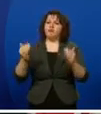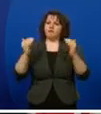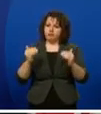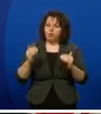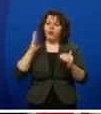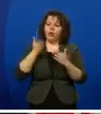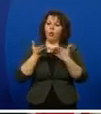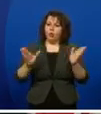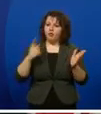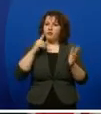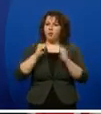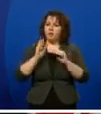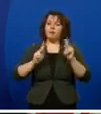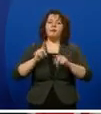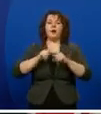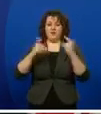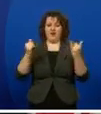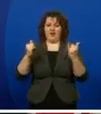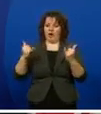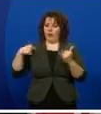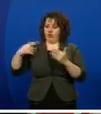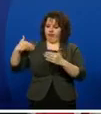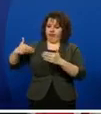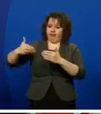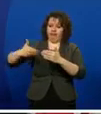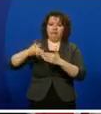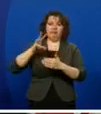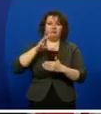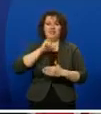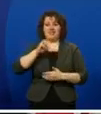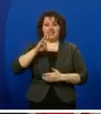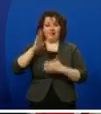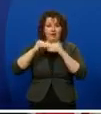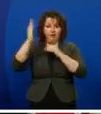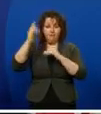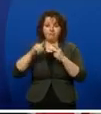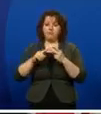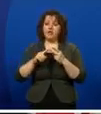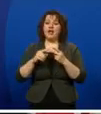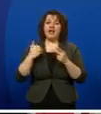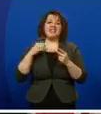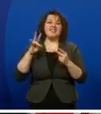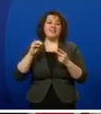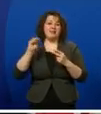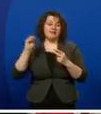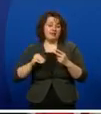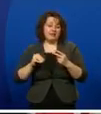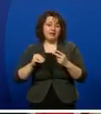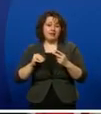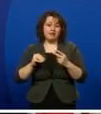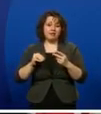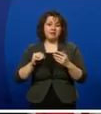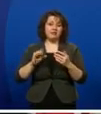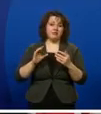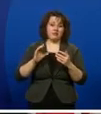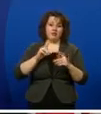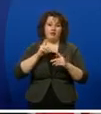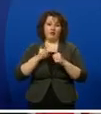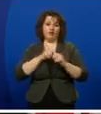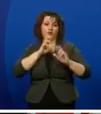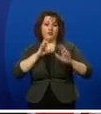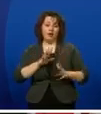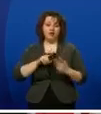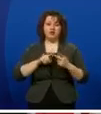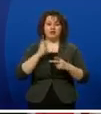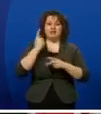right now, because of the progress that we've made with 65 and up, because we've had 70% of our first responders,